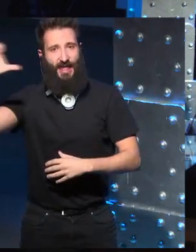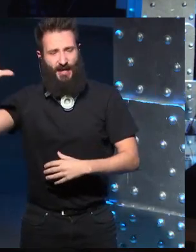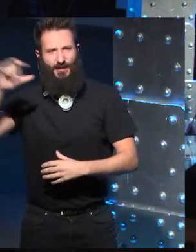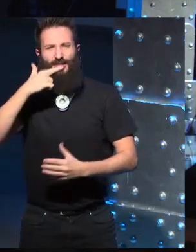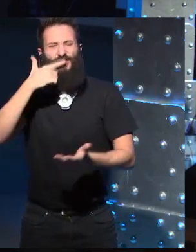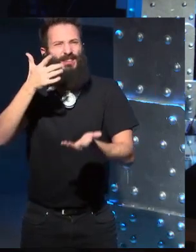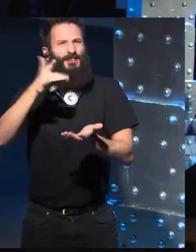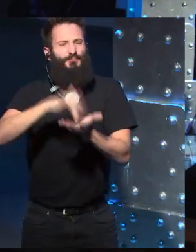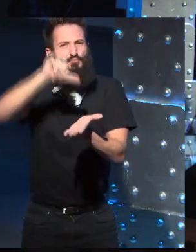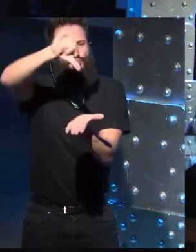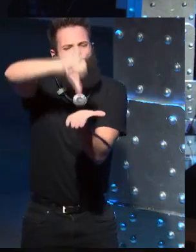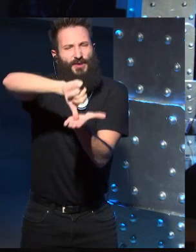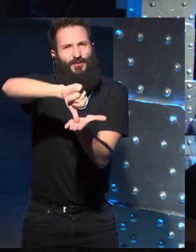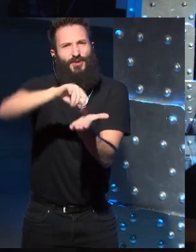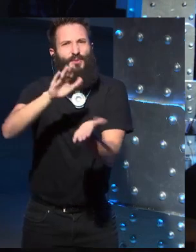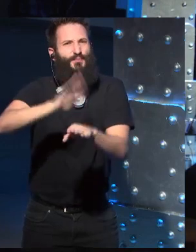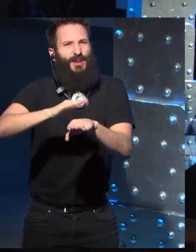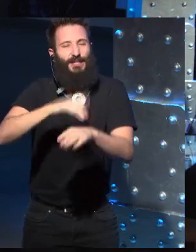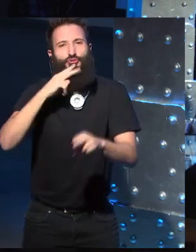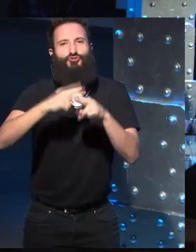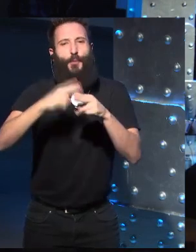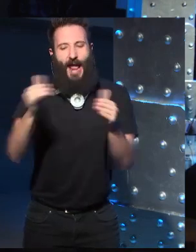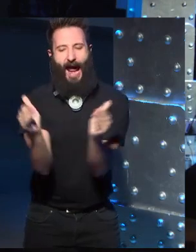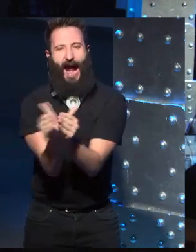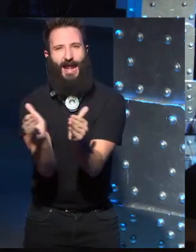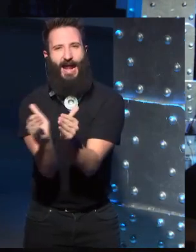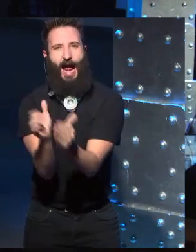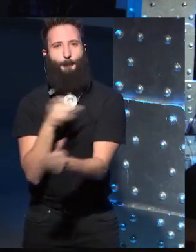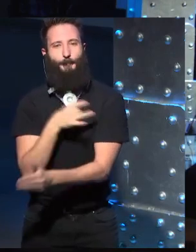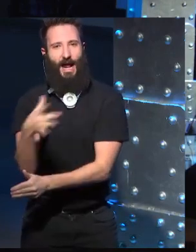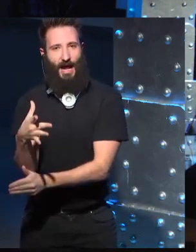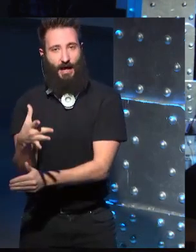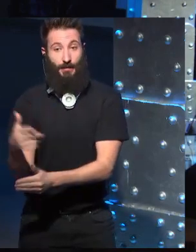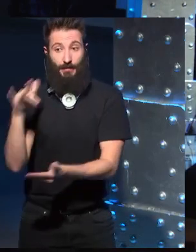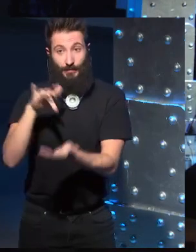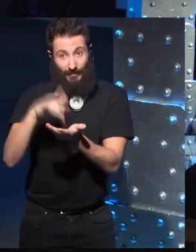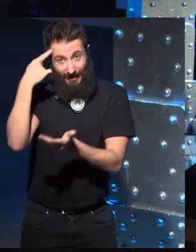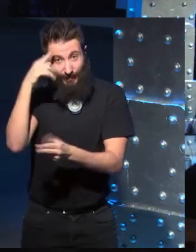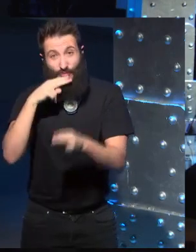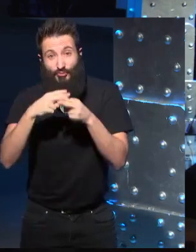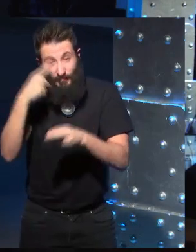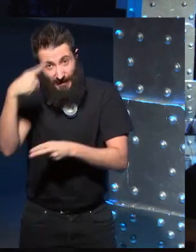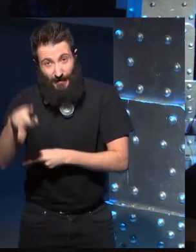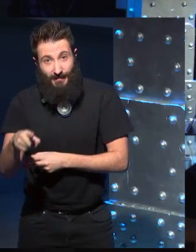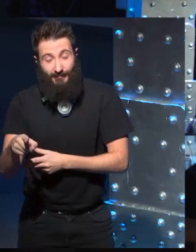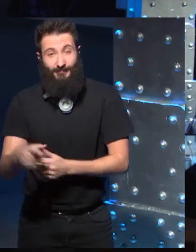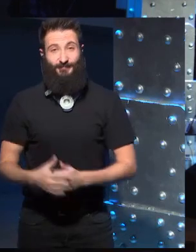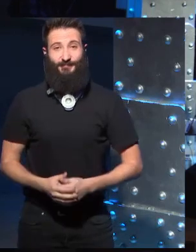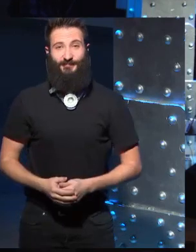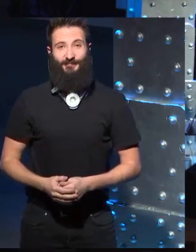a white dwarf. On this one, can you guess the name of this one?